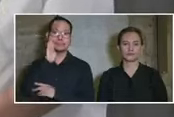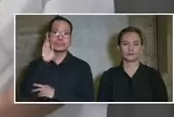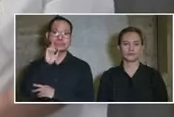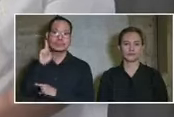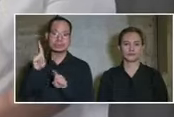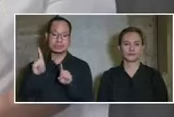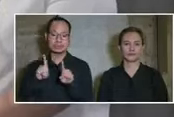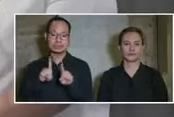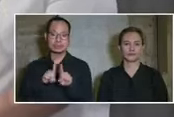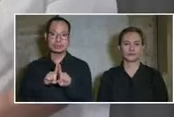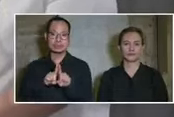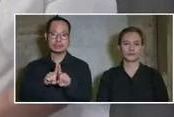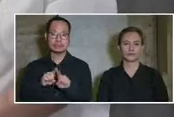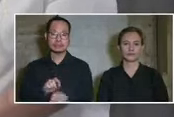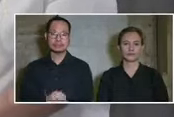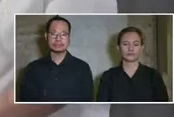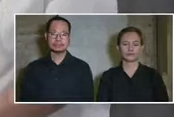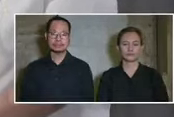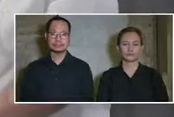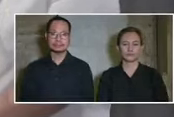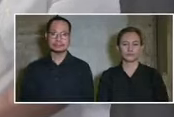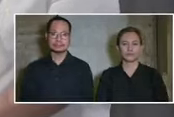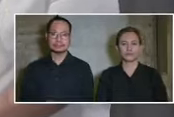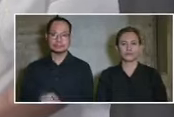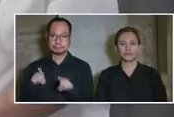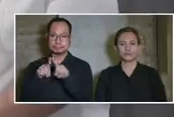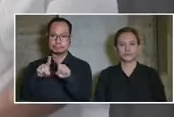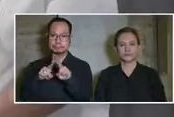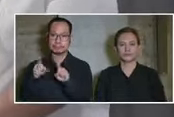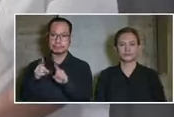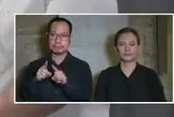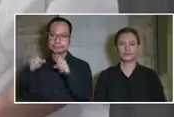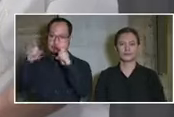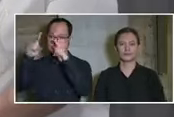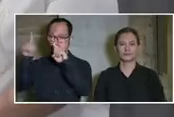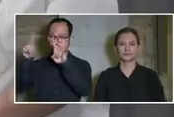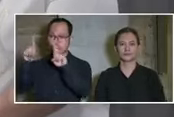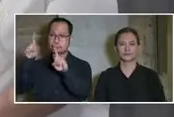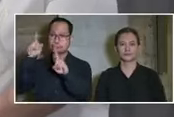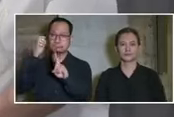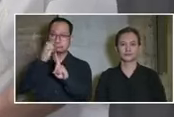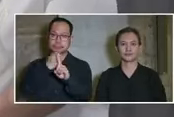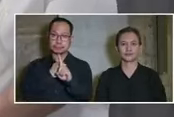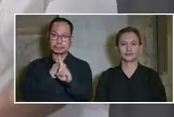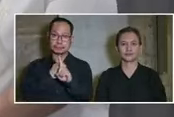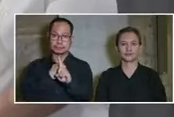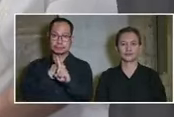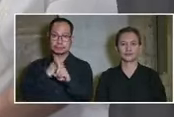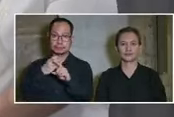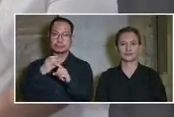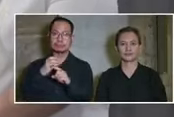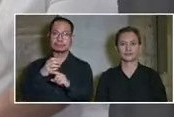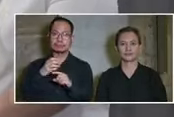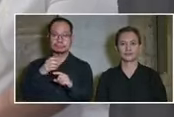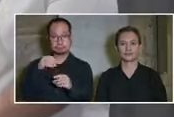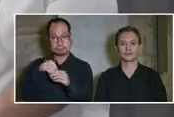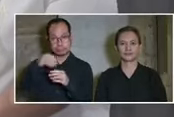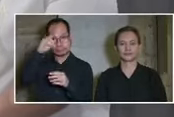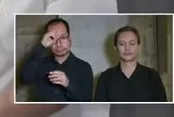Brothers and sisters, as you excel in every respect, in